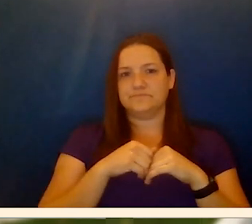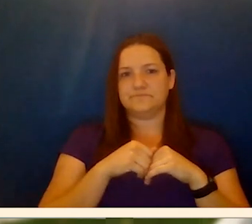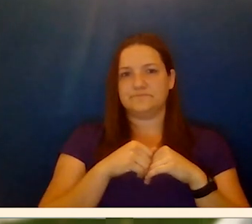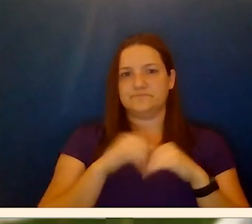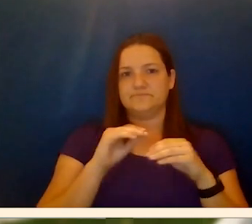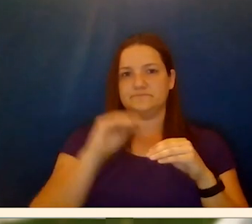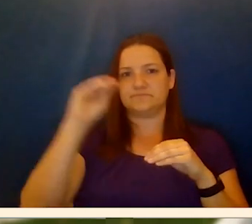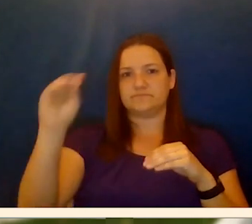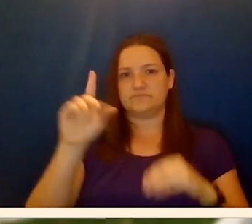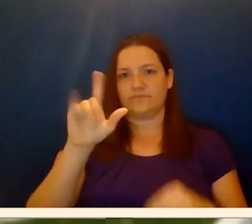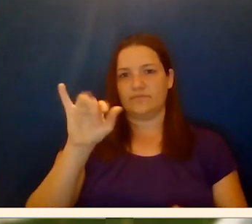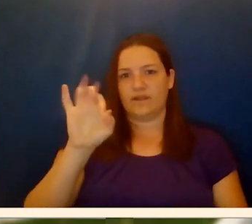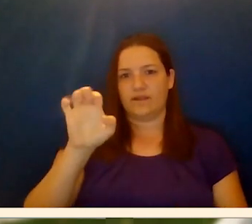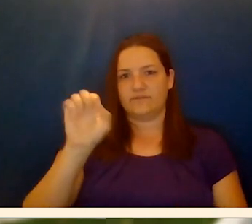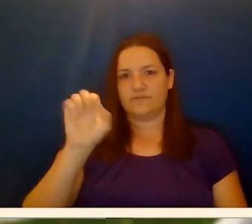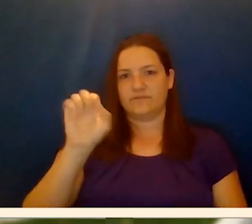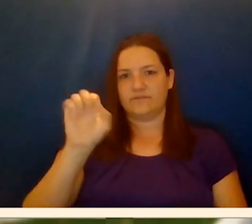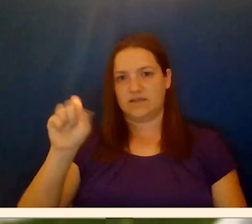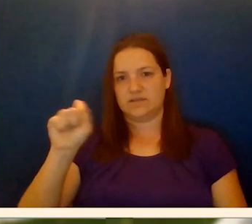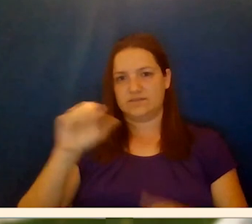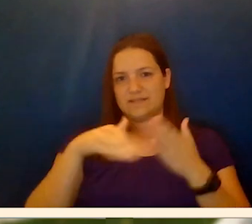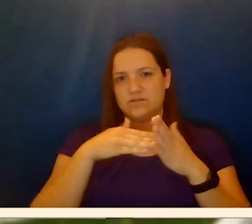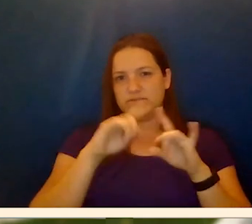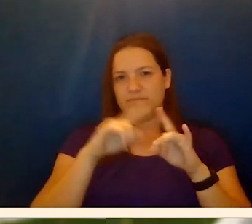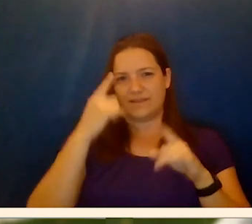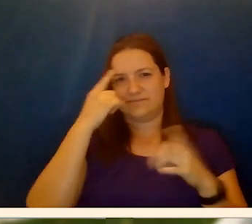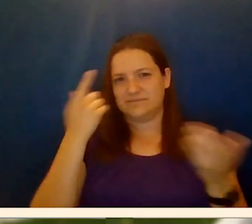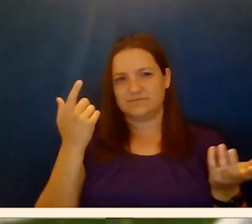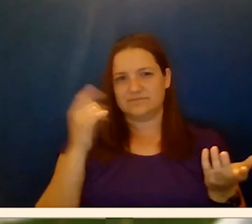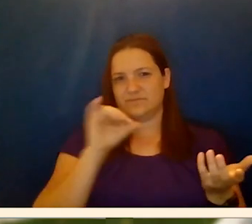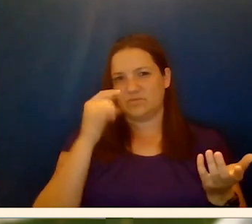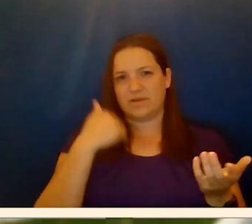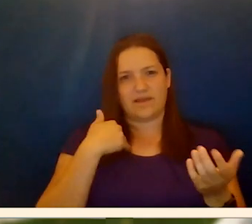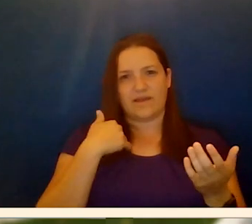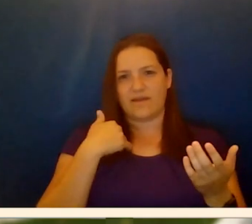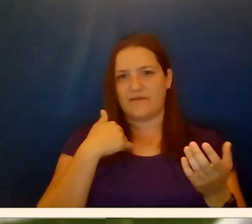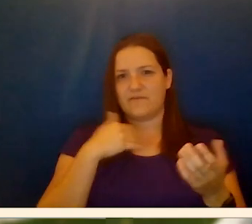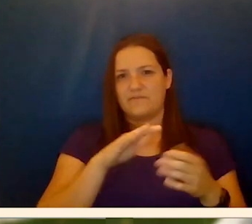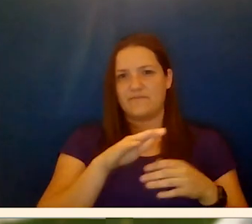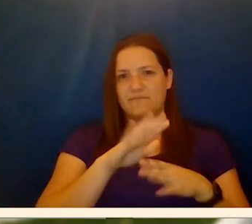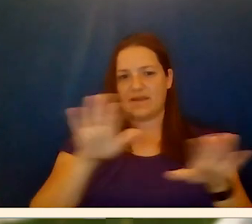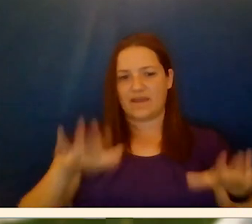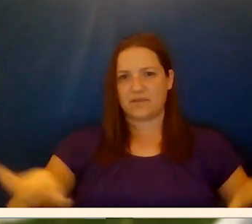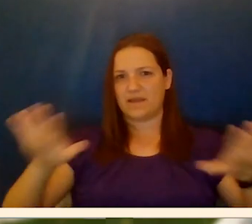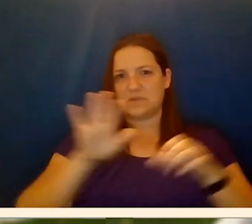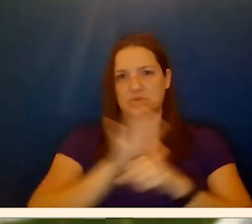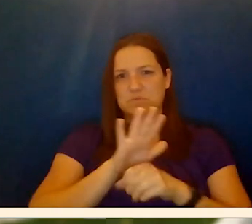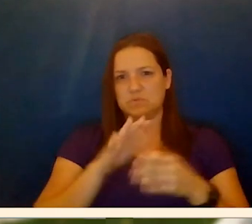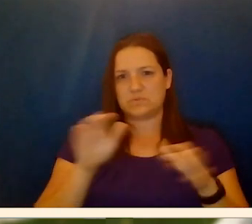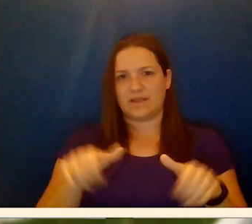we just logistically just don't have the space to do that now. You can, I live right next to a Rite